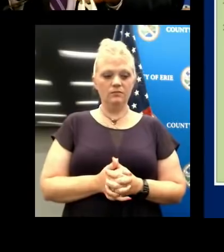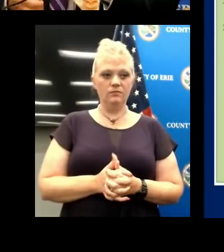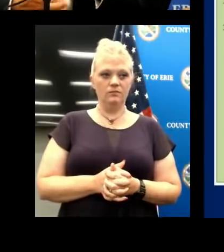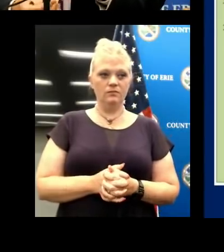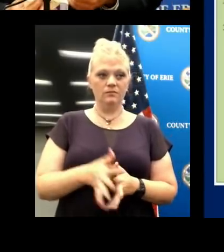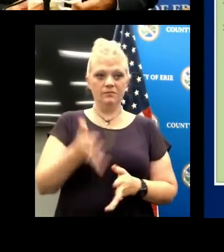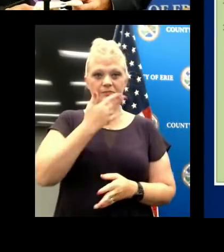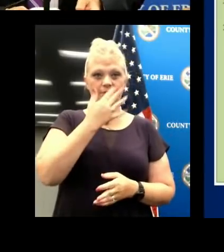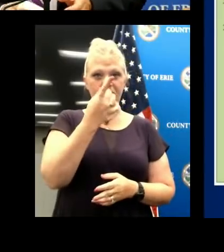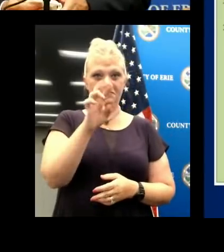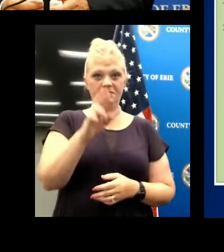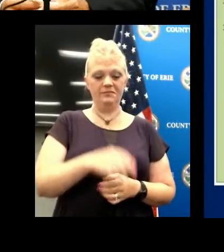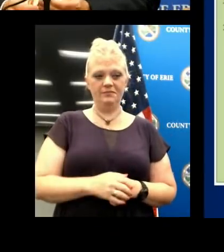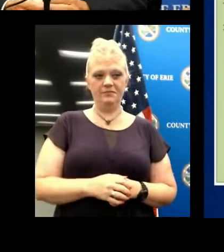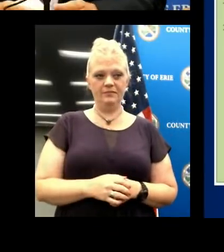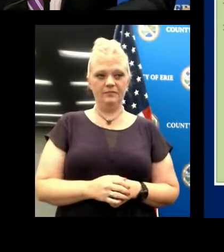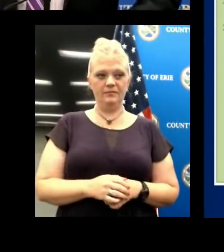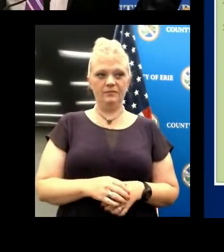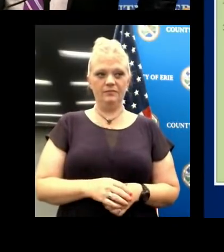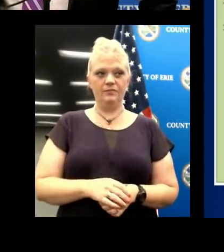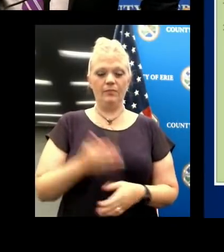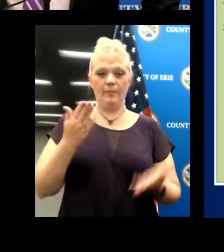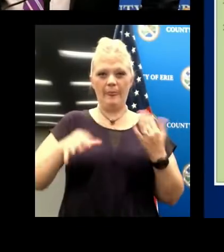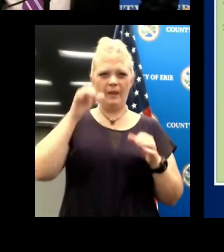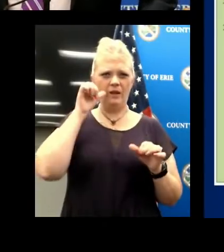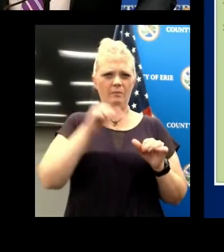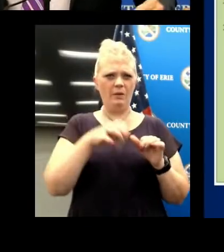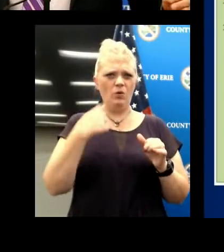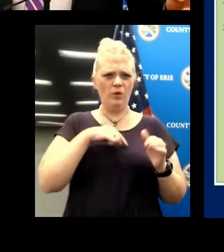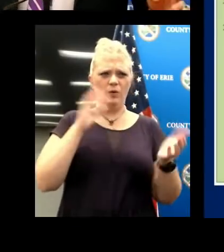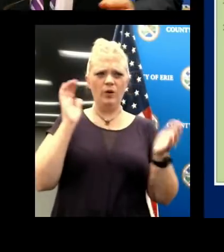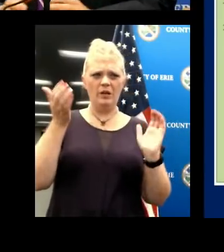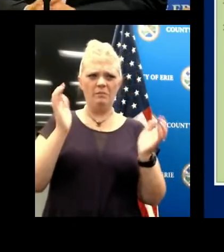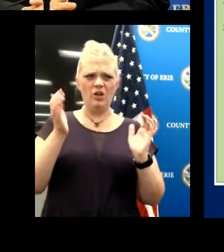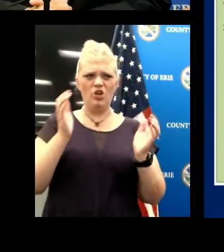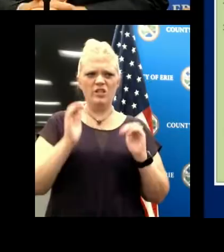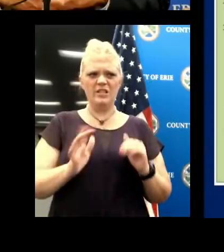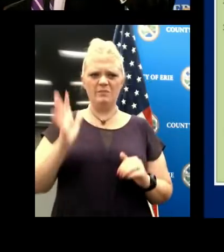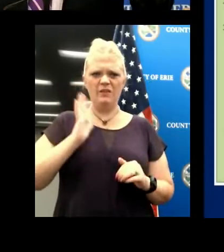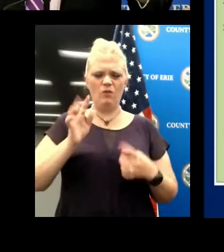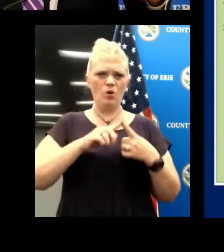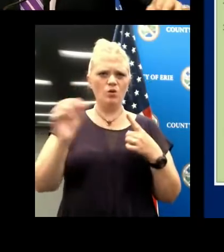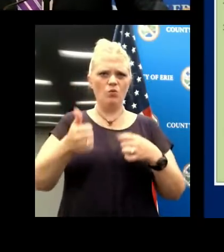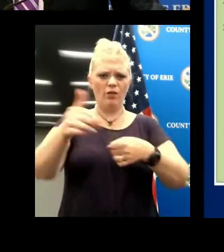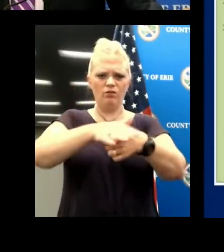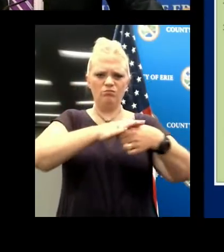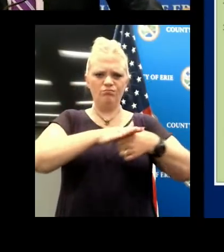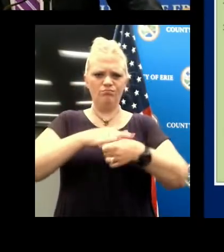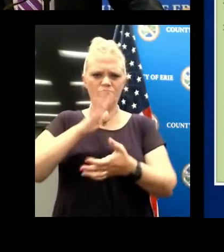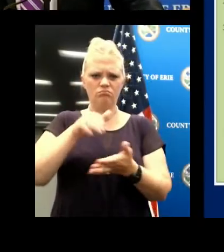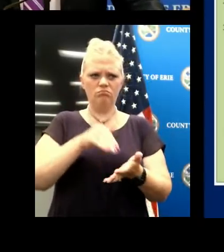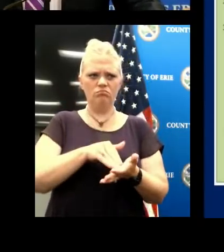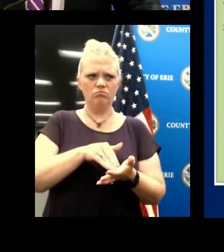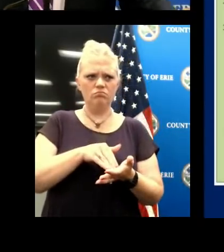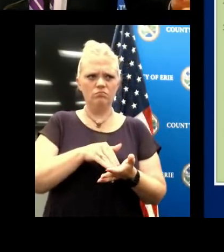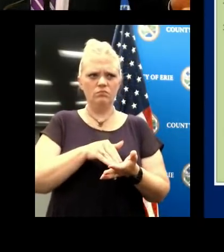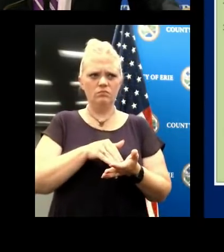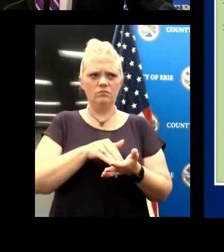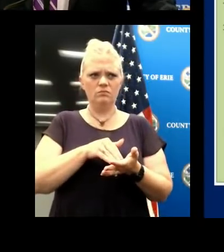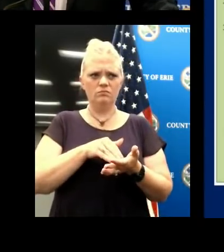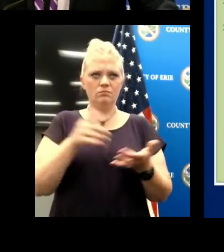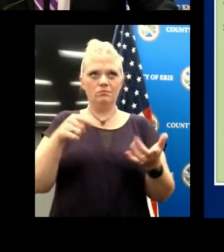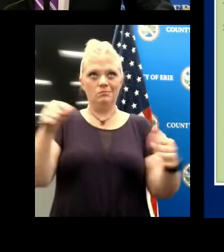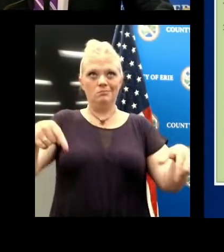Thank you, Doctor. You may remember we were doing comparisons early on to other regional centers in our